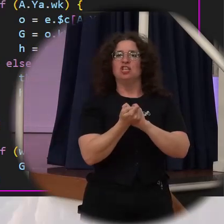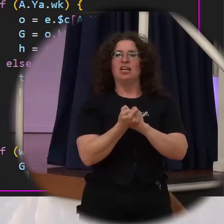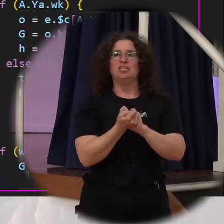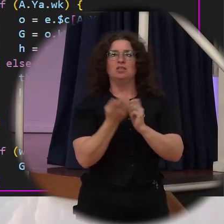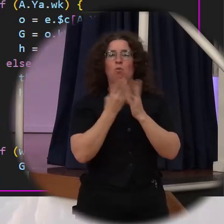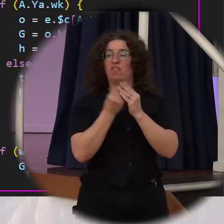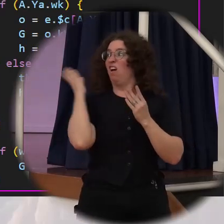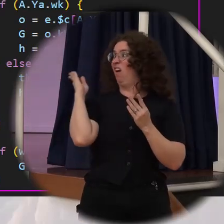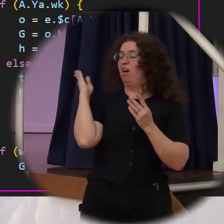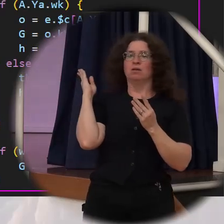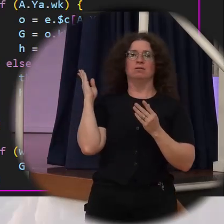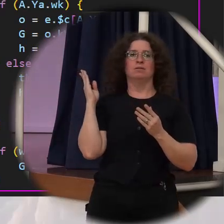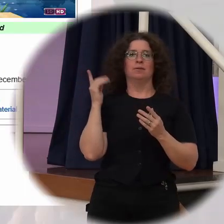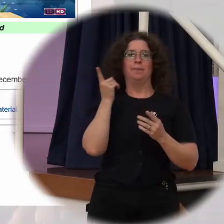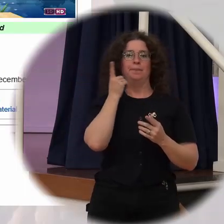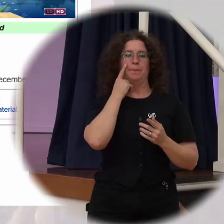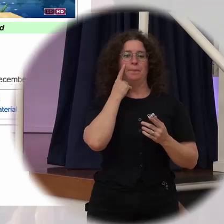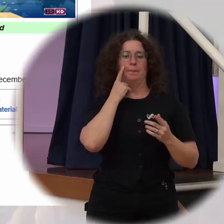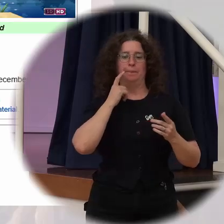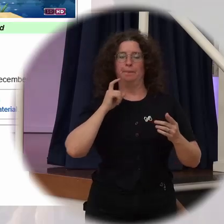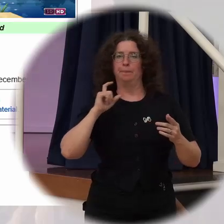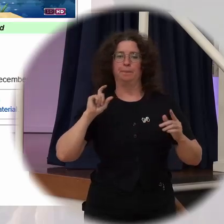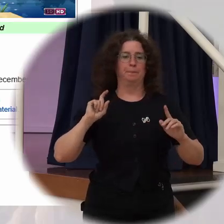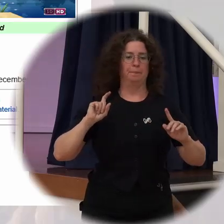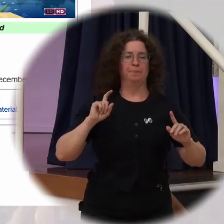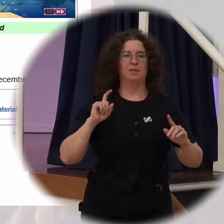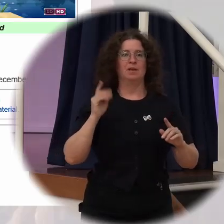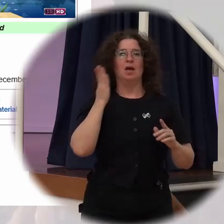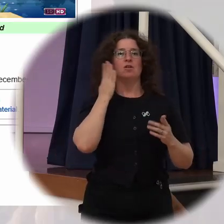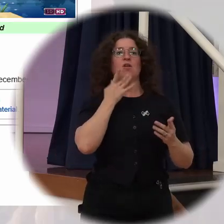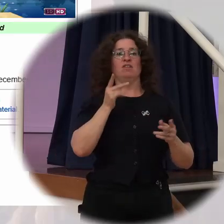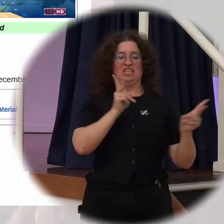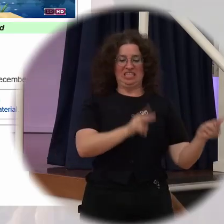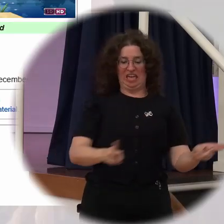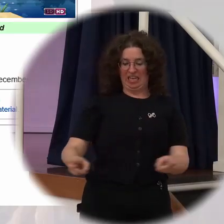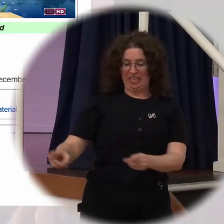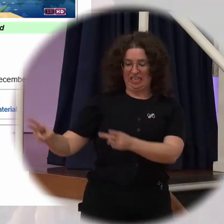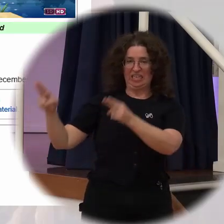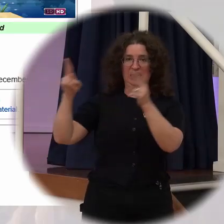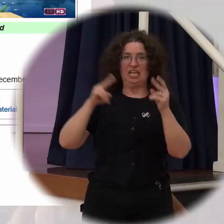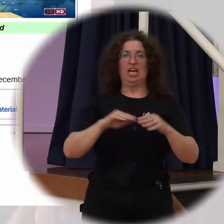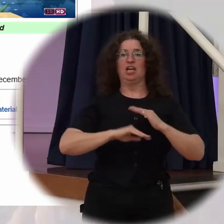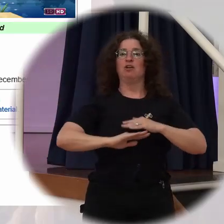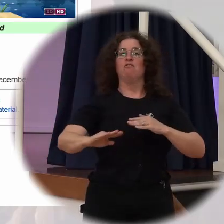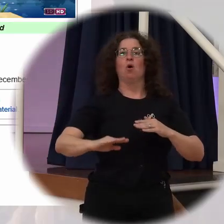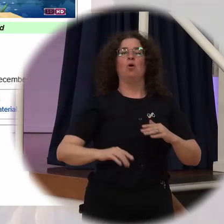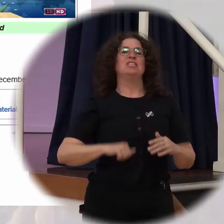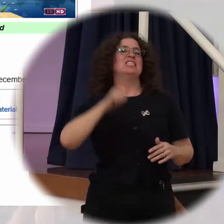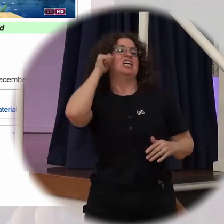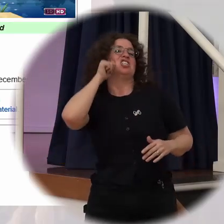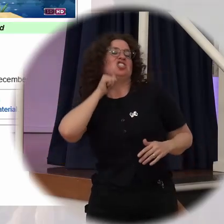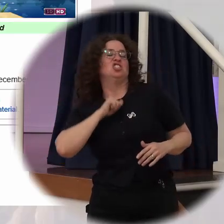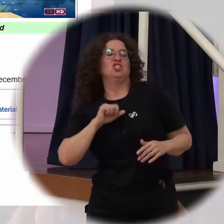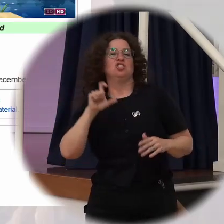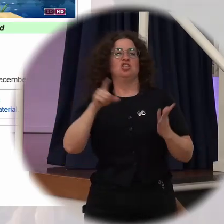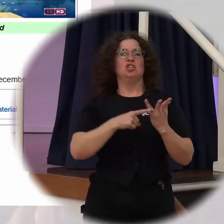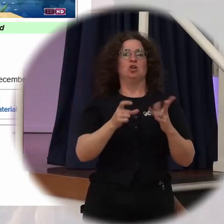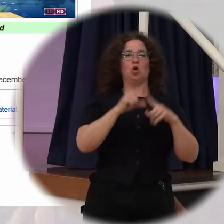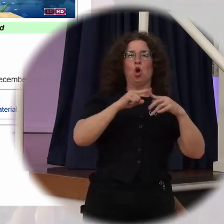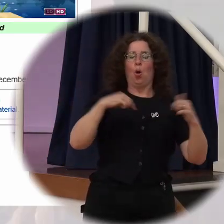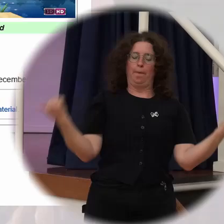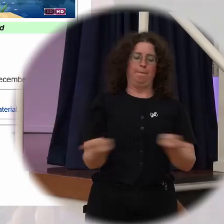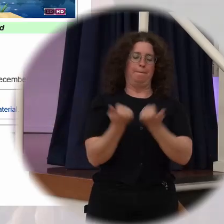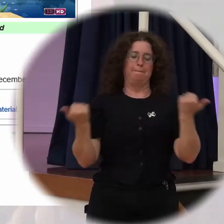And the only way to do it is to look for clues. So I don't know if you've seen the cutting room floor is a wonderful wiki full of cheat codes, behind the scenes, leak builds, blah, blah, blah. Just a lot